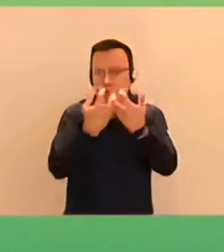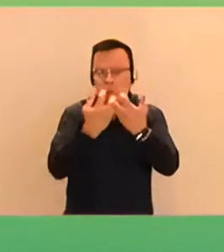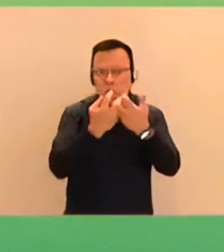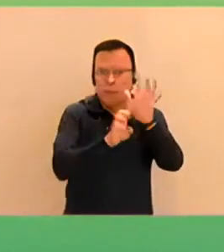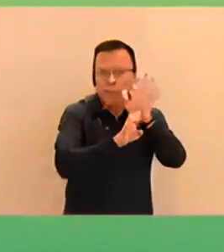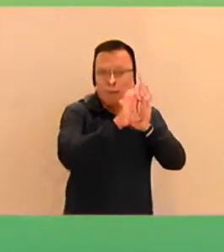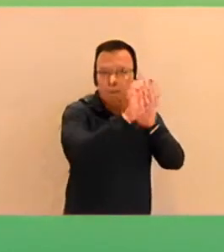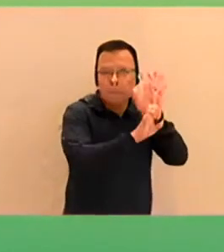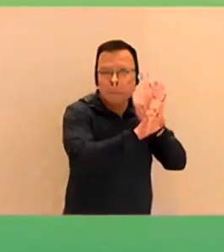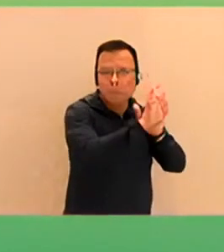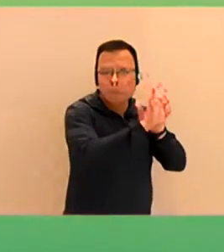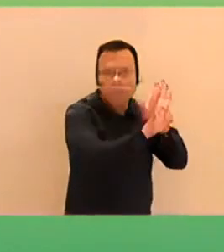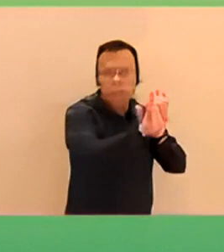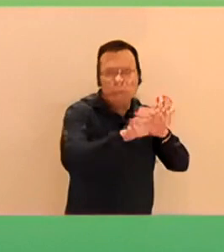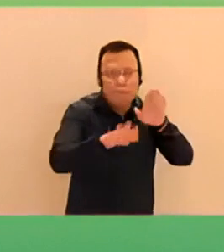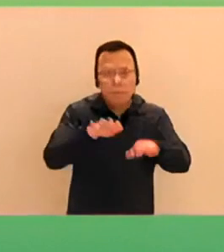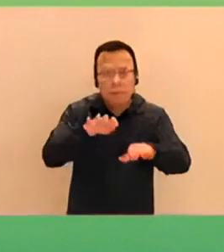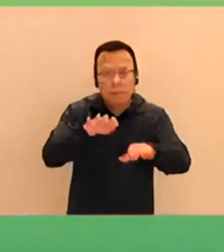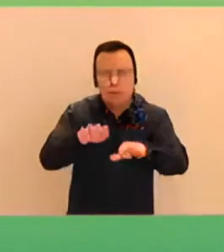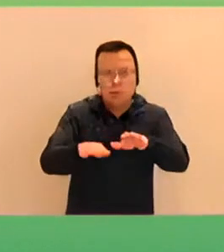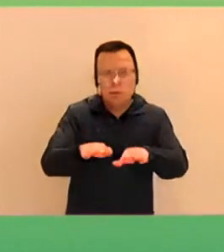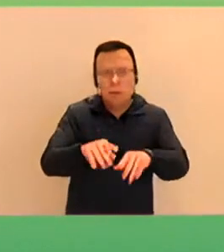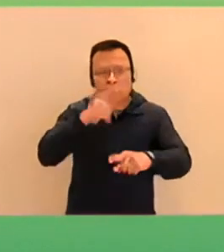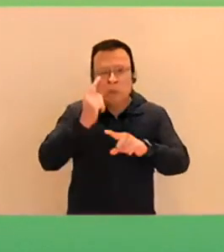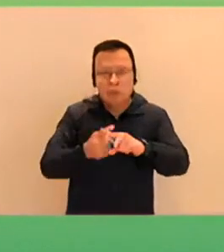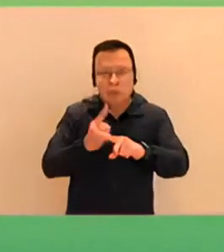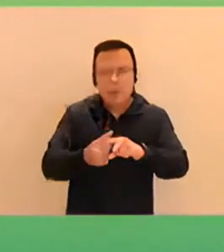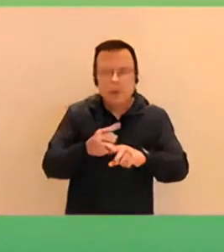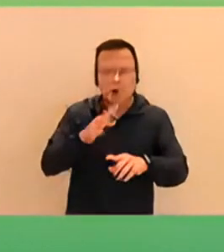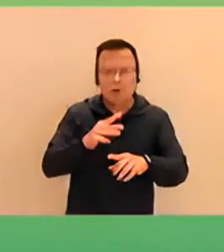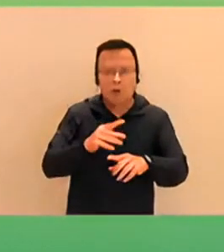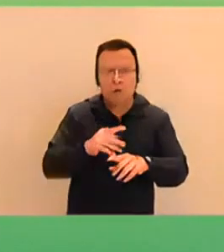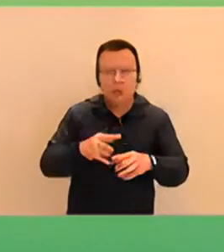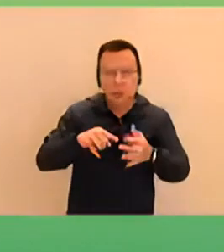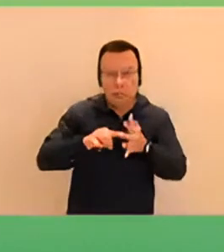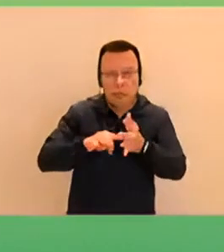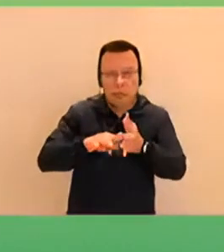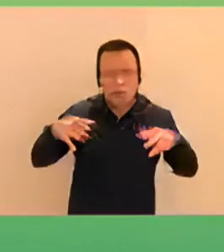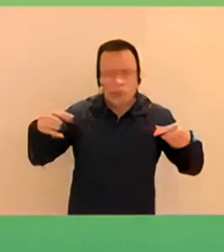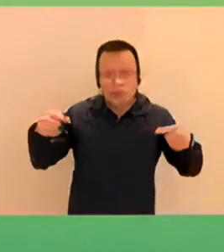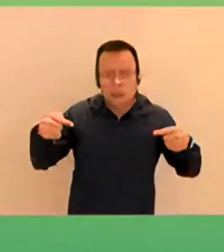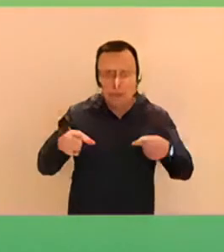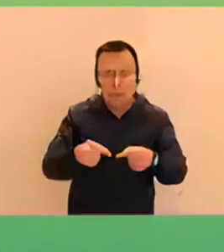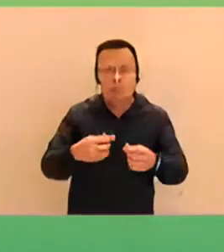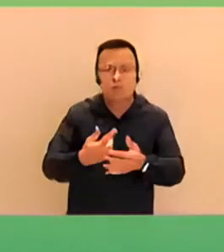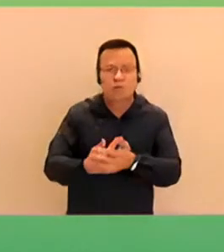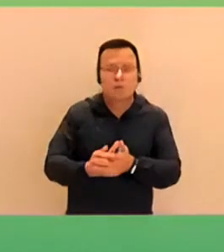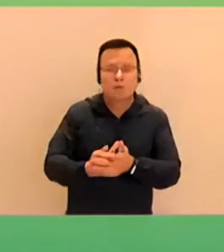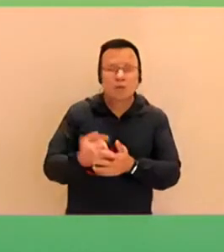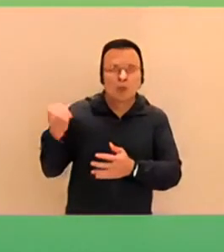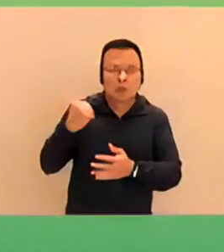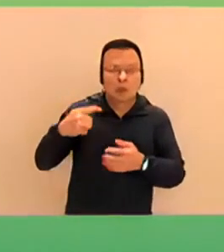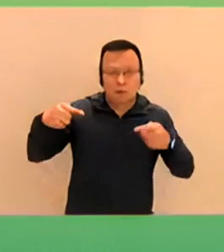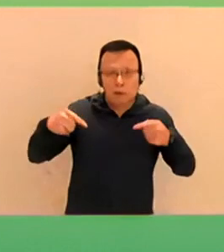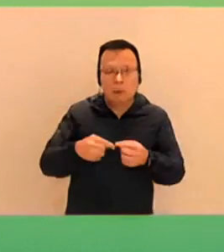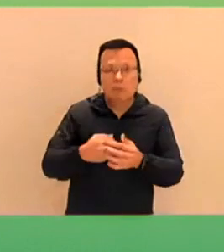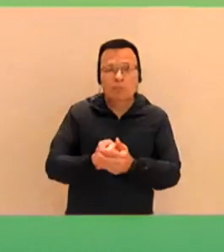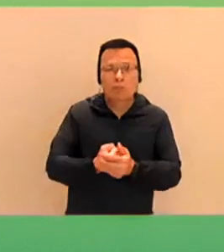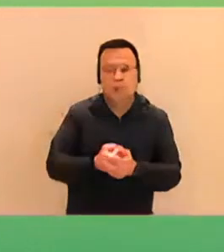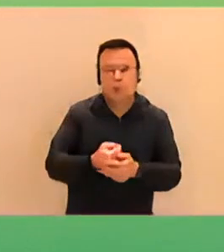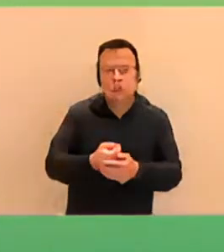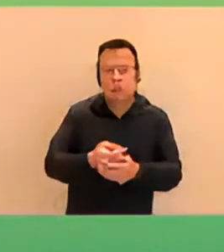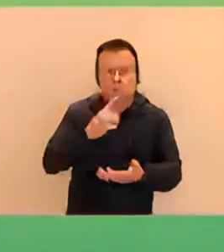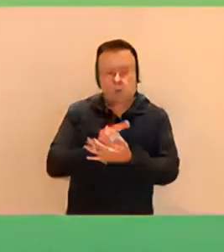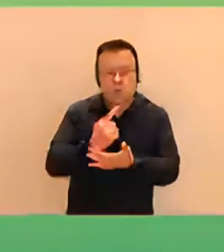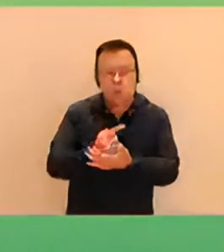air intake, and steam, or whatever. But people focus on data. So I think that's a big trend. Not